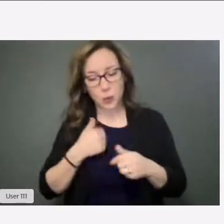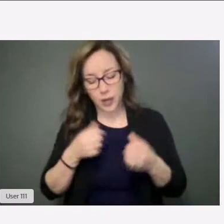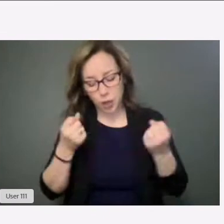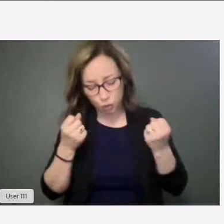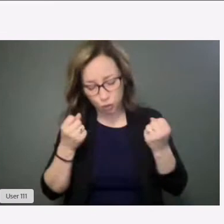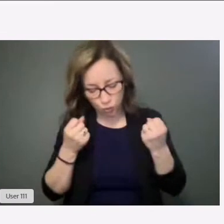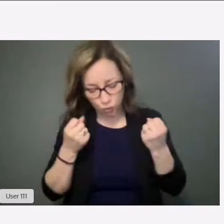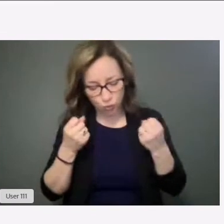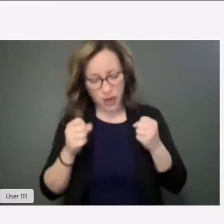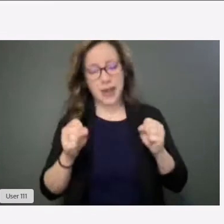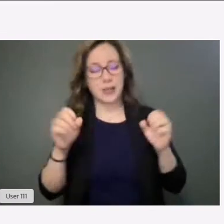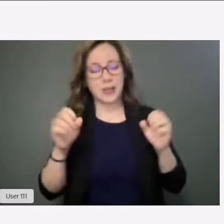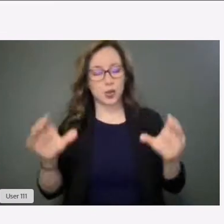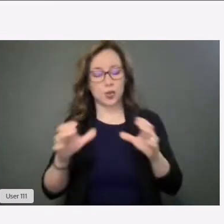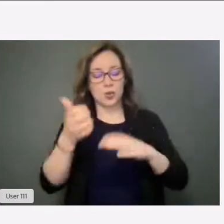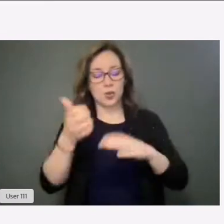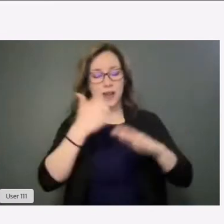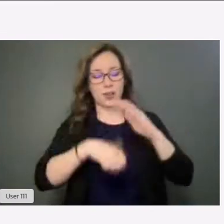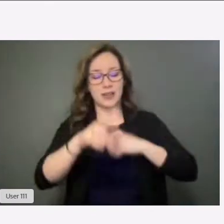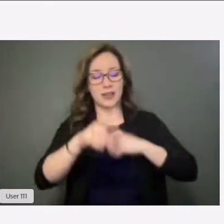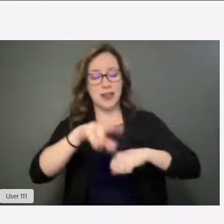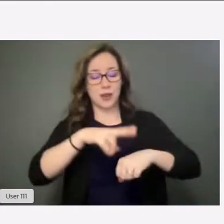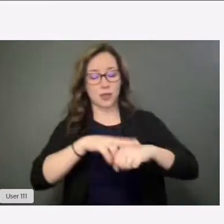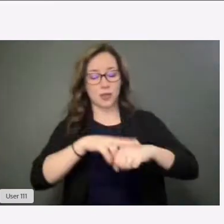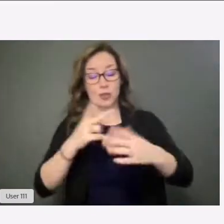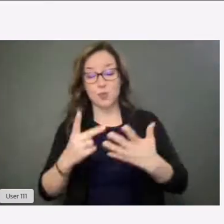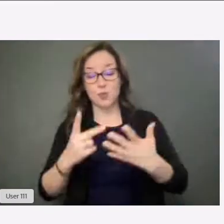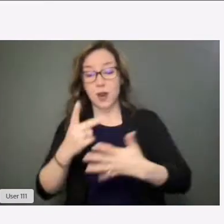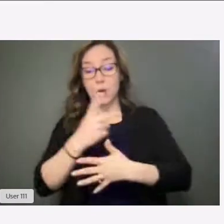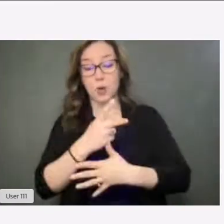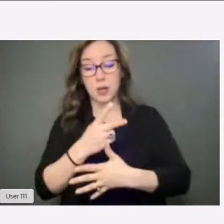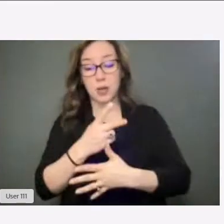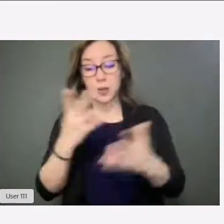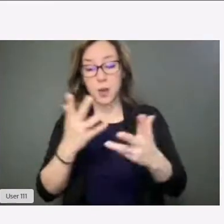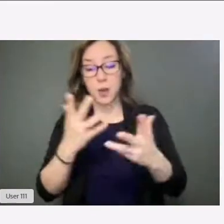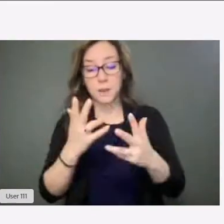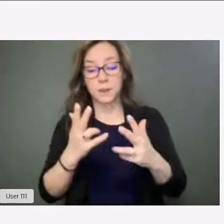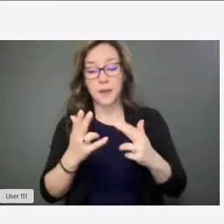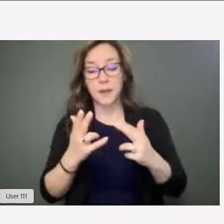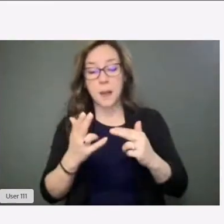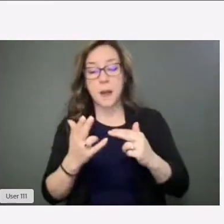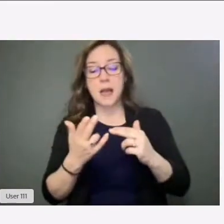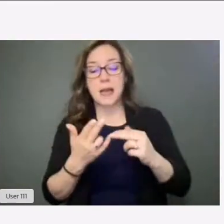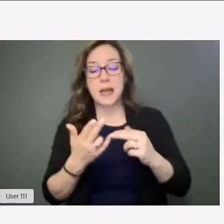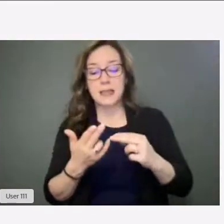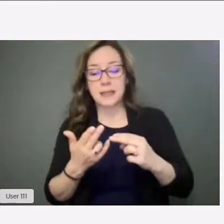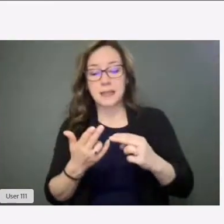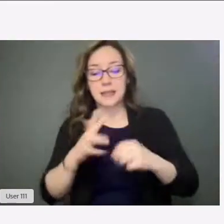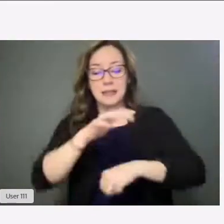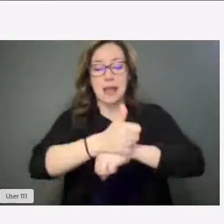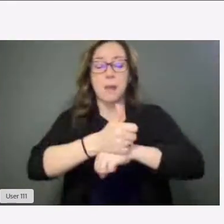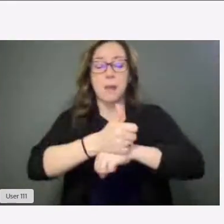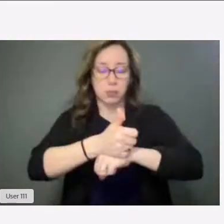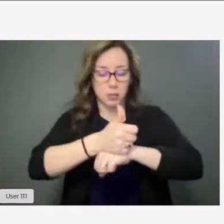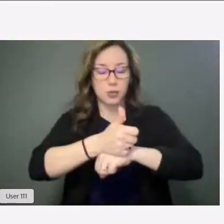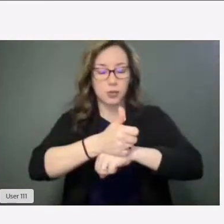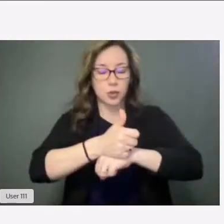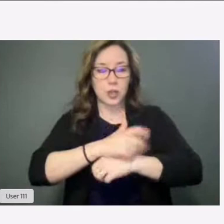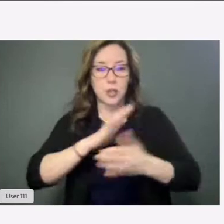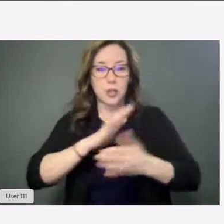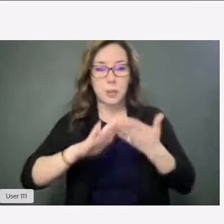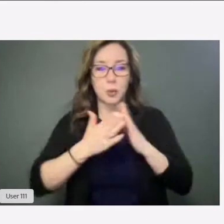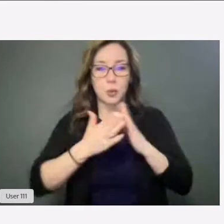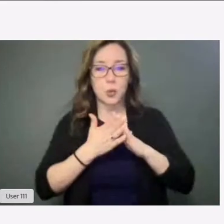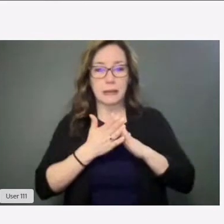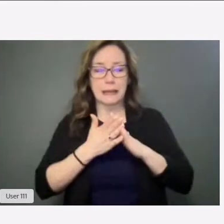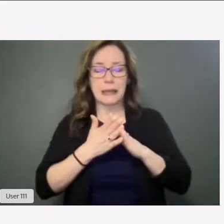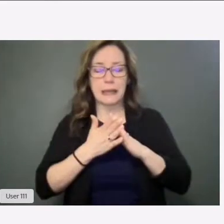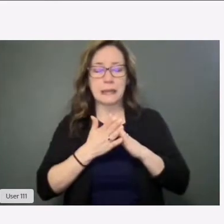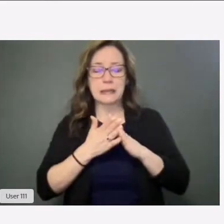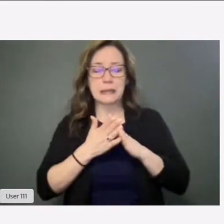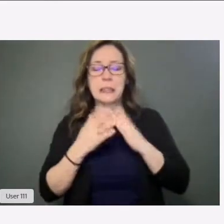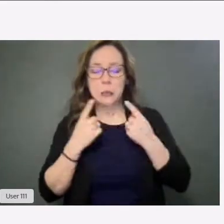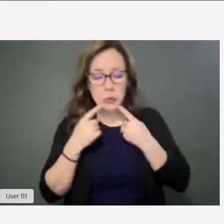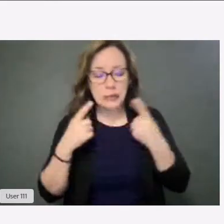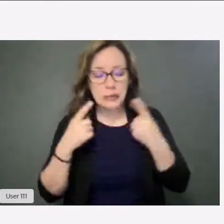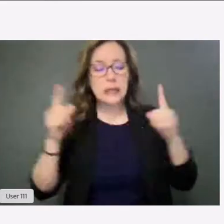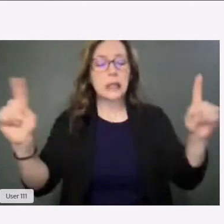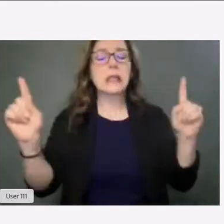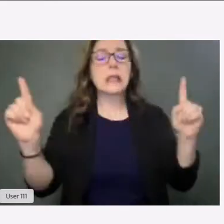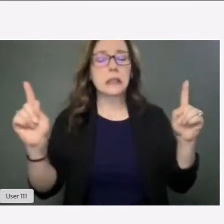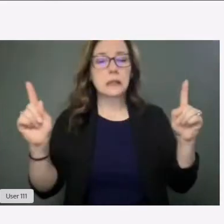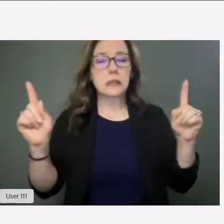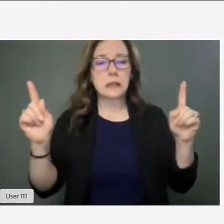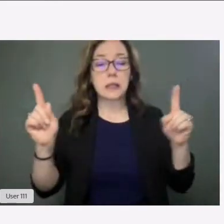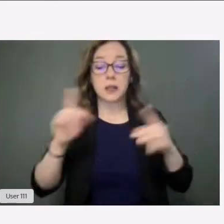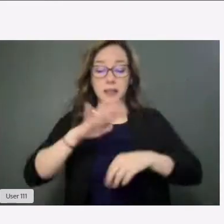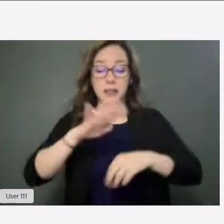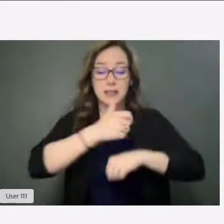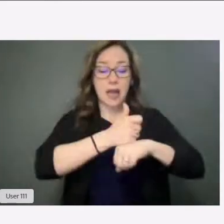to do under this national priority area is build community resilience, okay? We're looking to build CERT